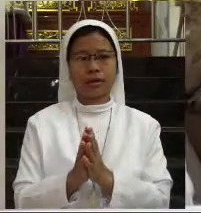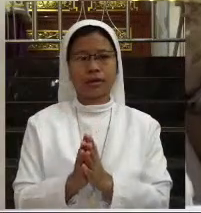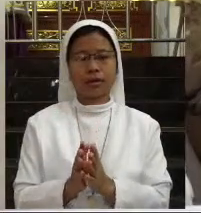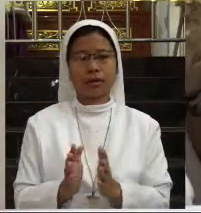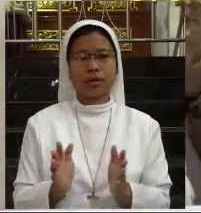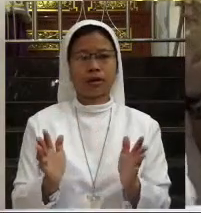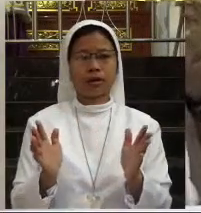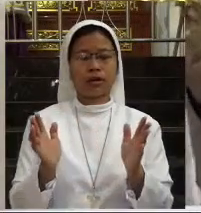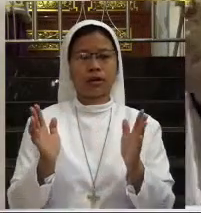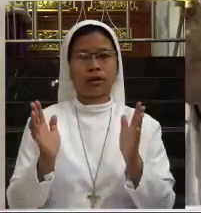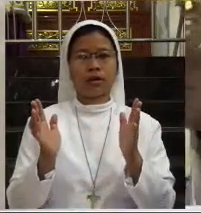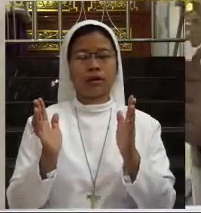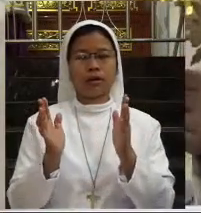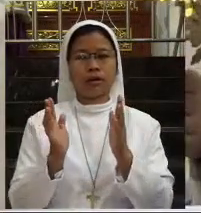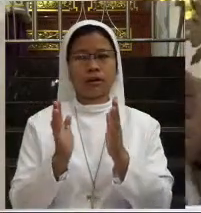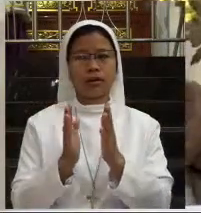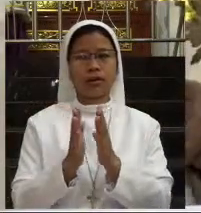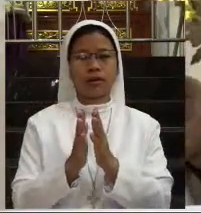amen,